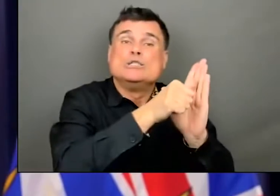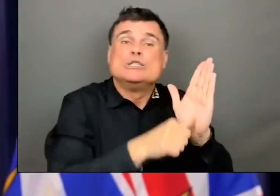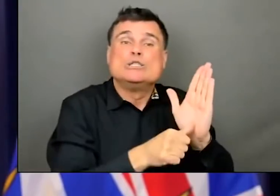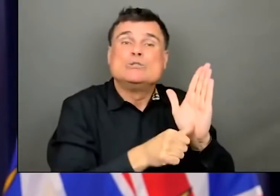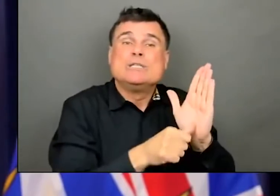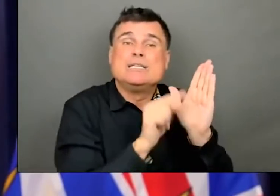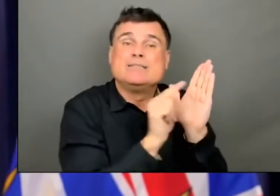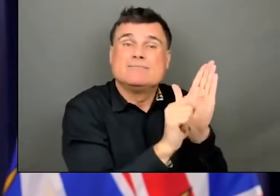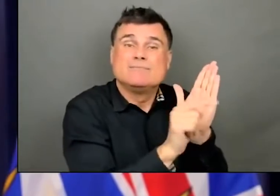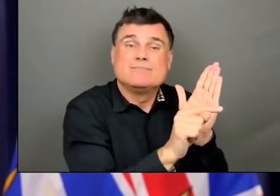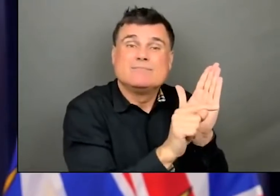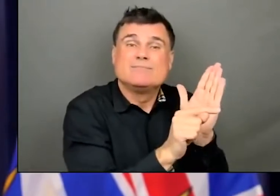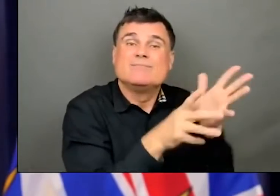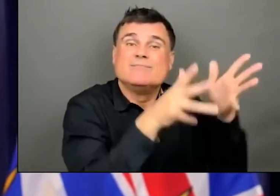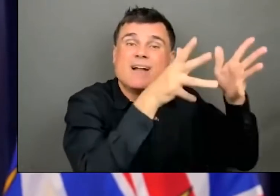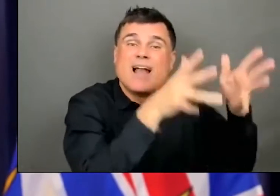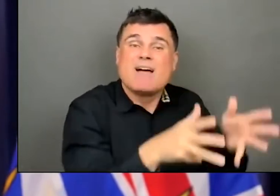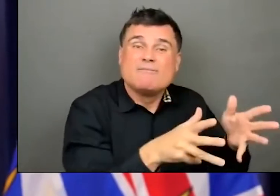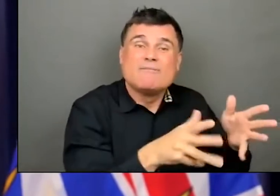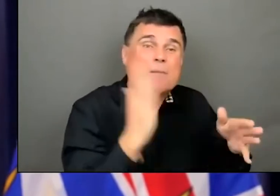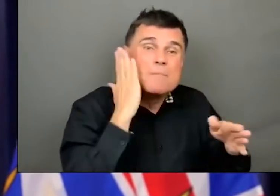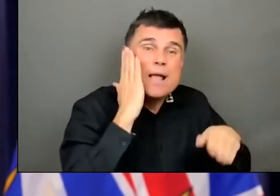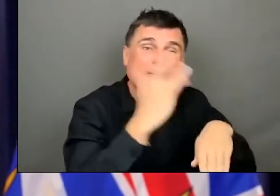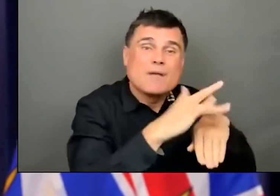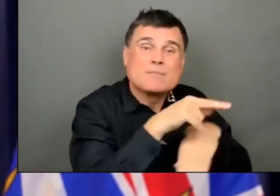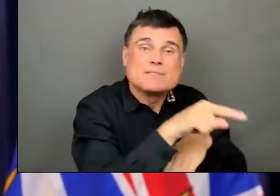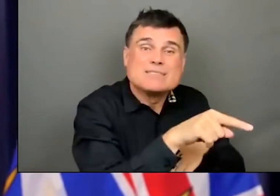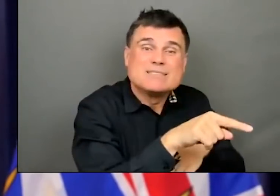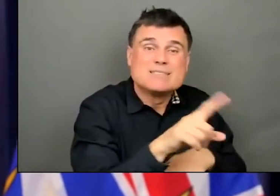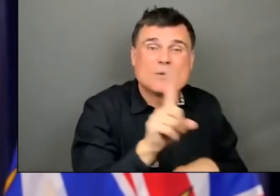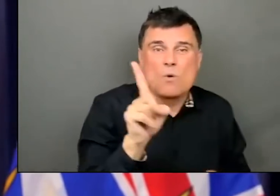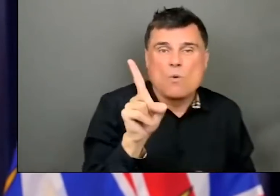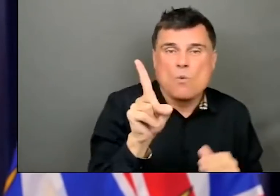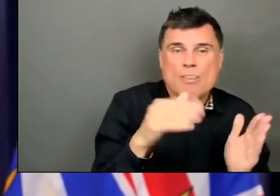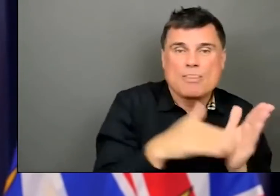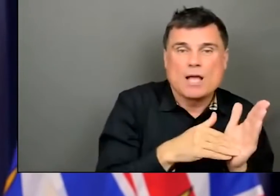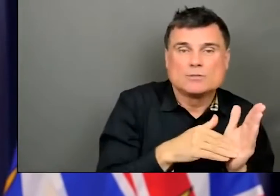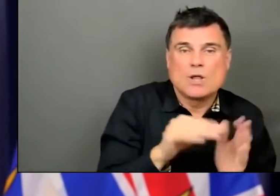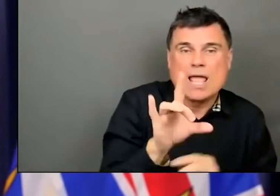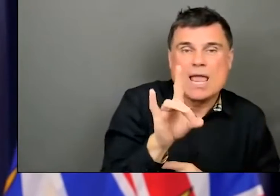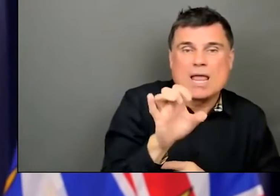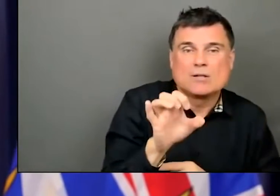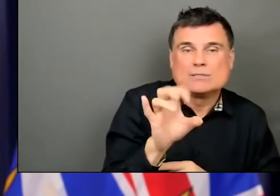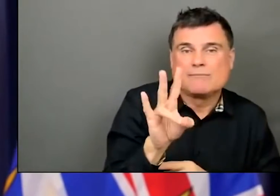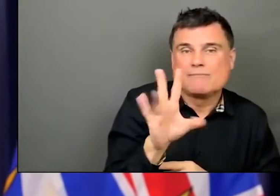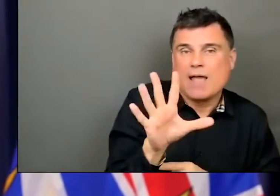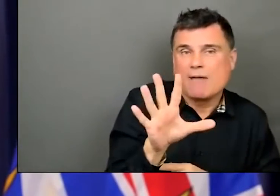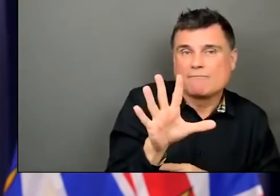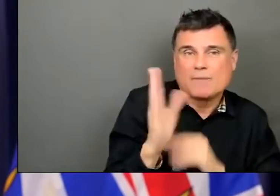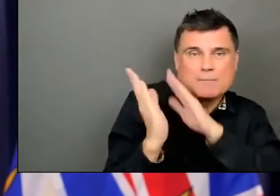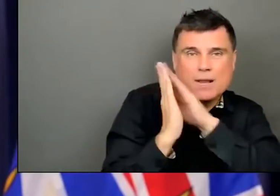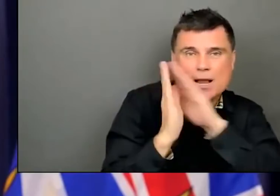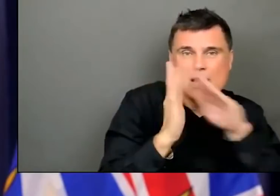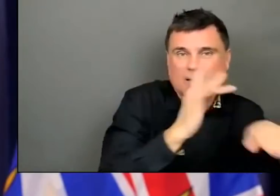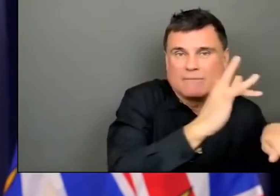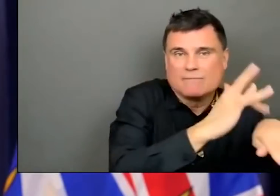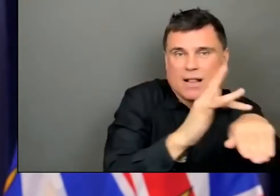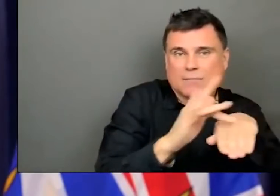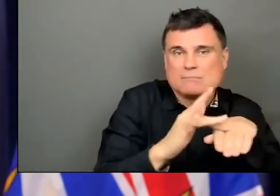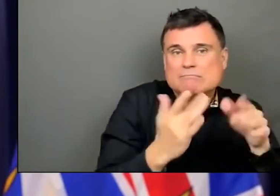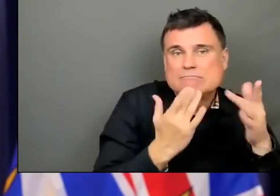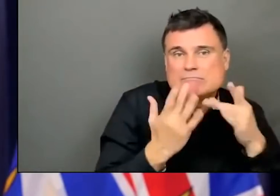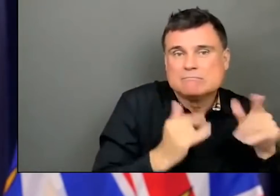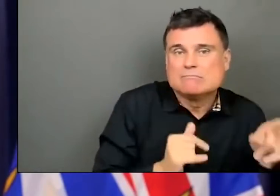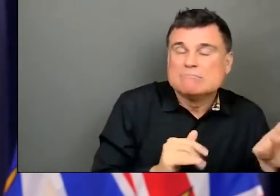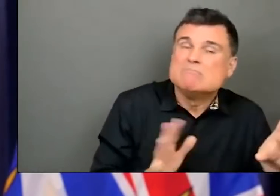478 people in those surge beds, and that leaves 1,875 available. So we have across the